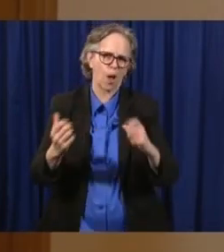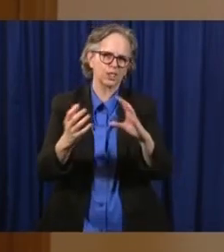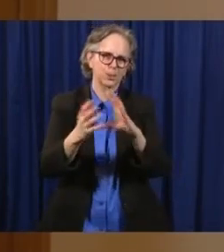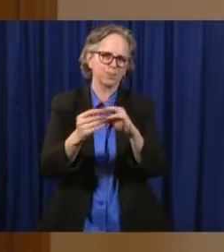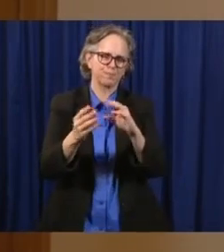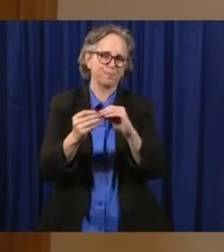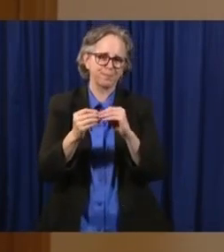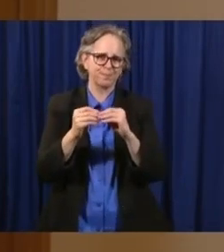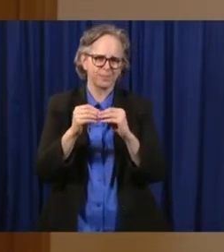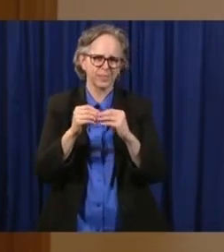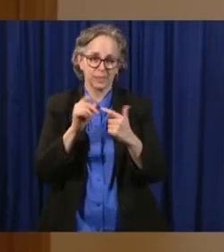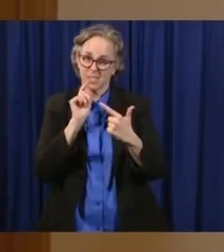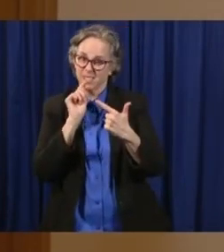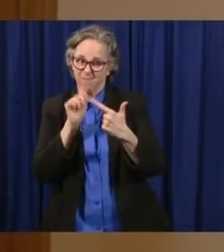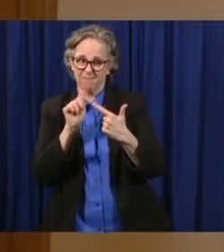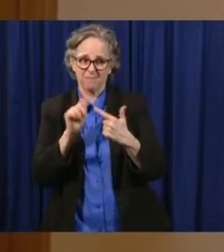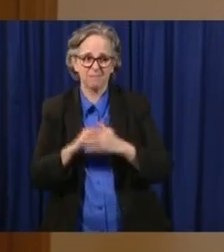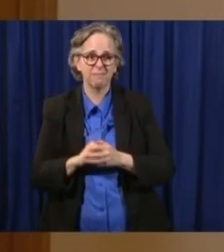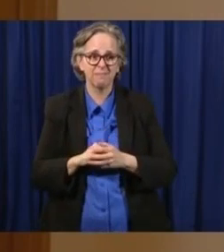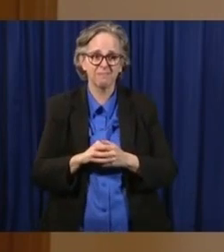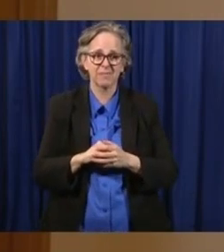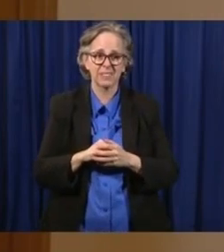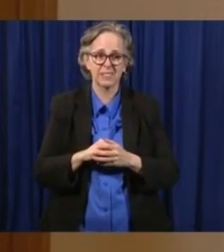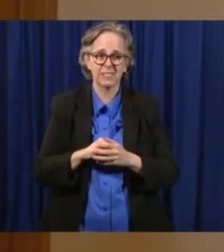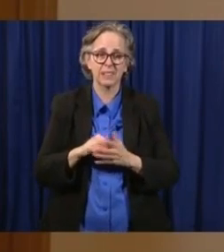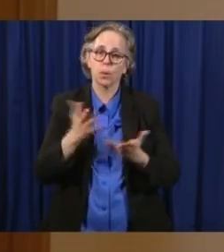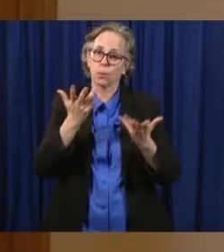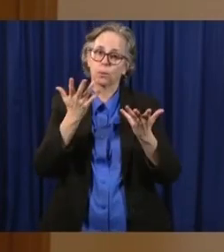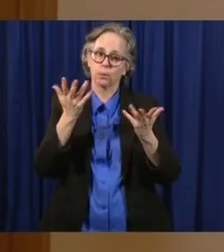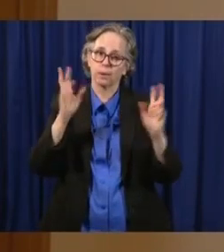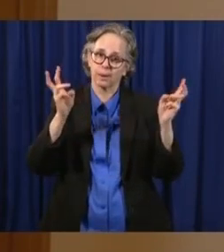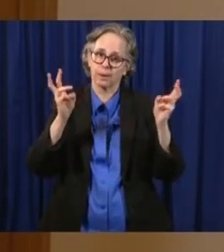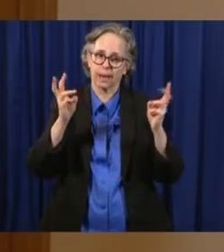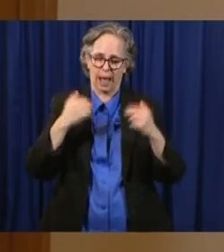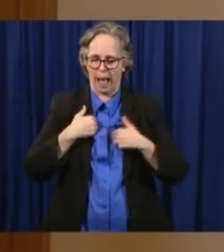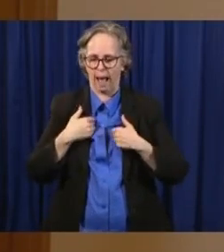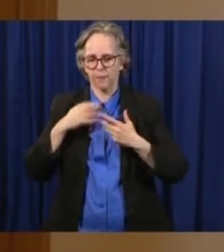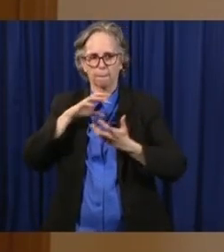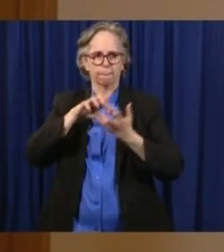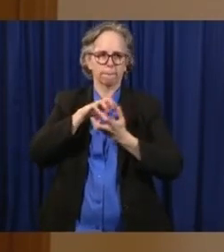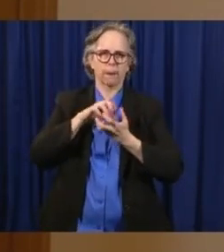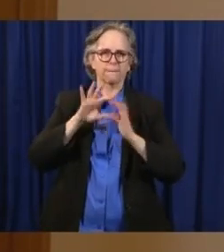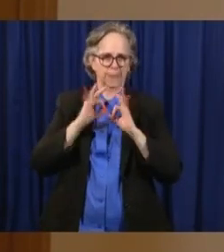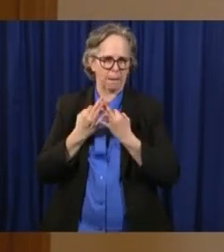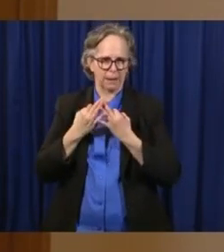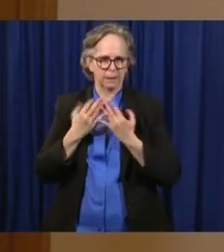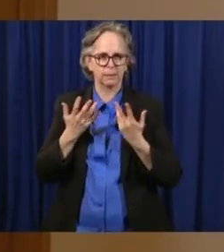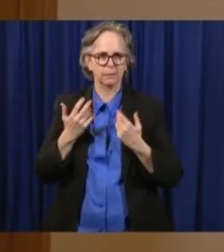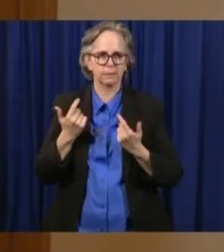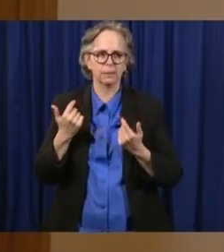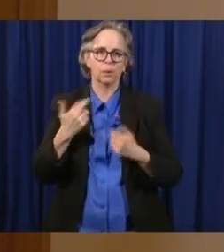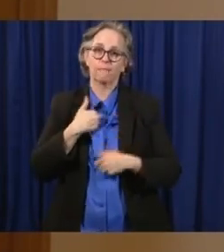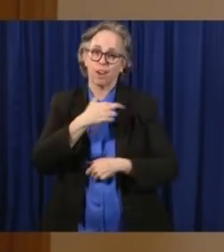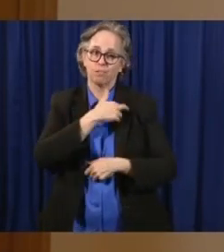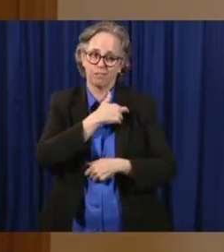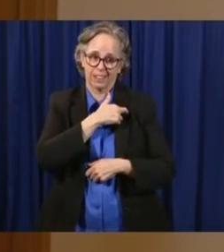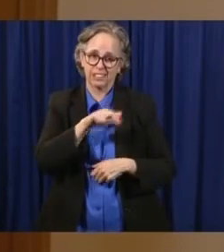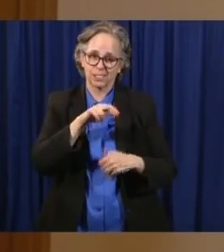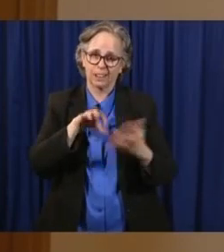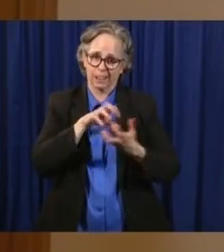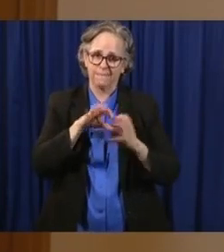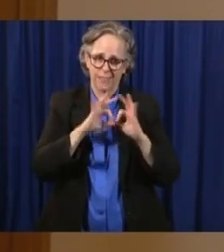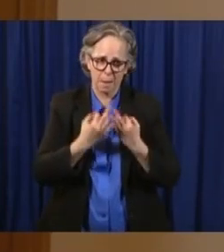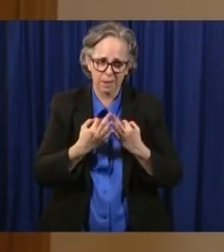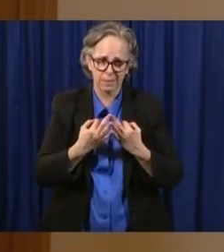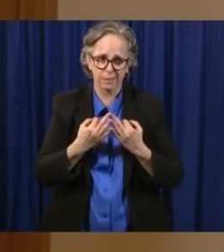a blended family, we are also a religiously blended family. Hag Sameach to all my friends. I am Jewish.